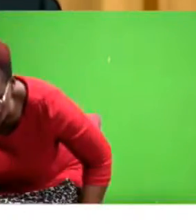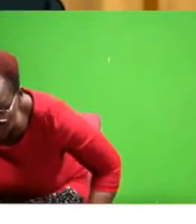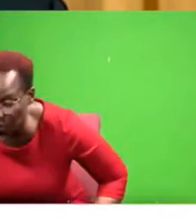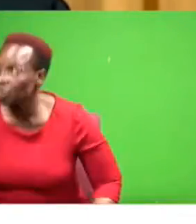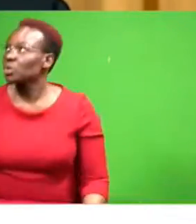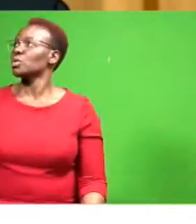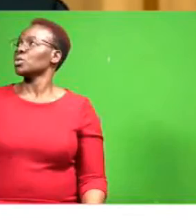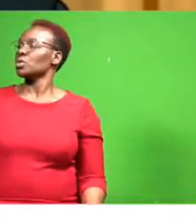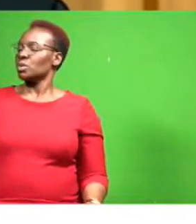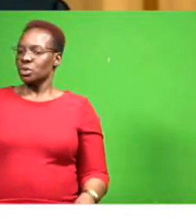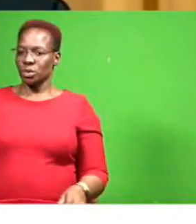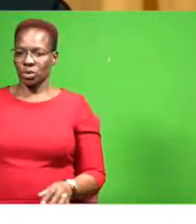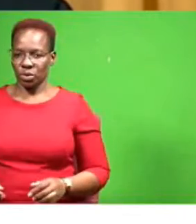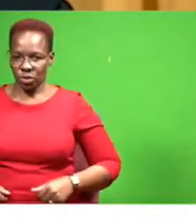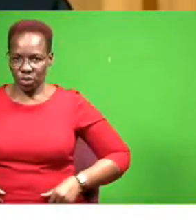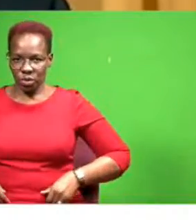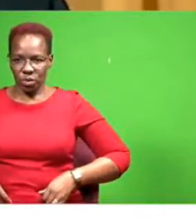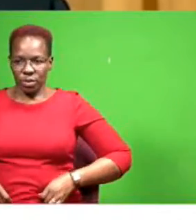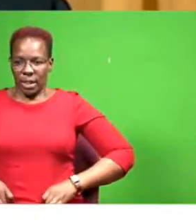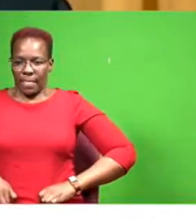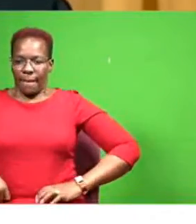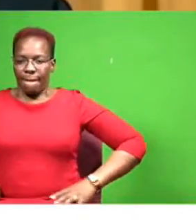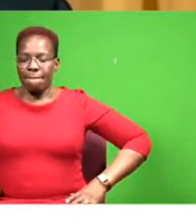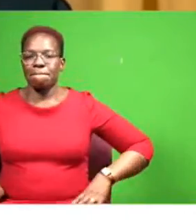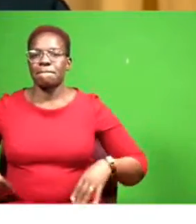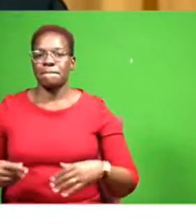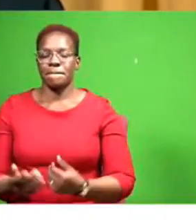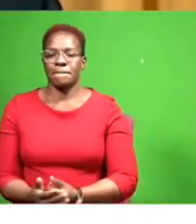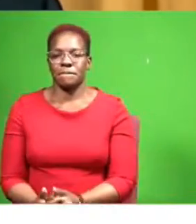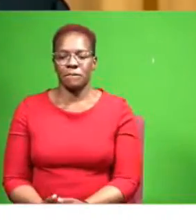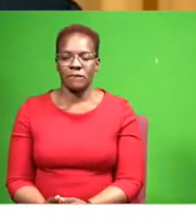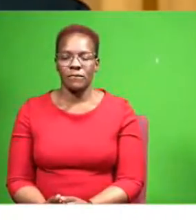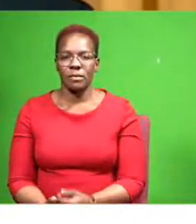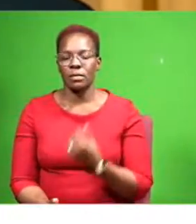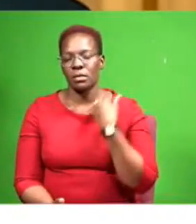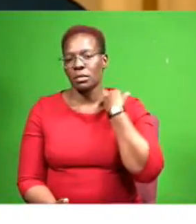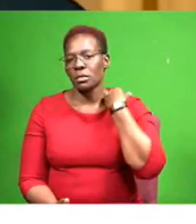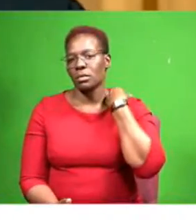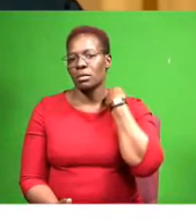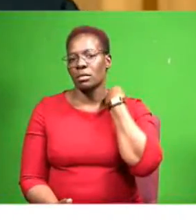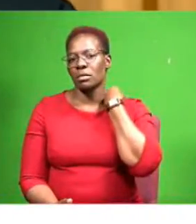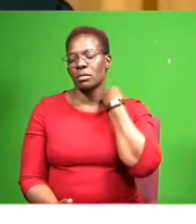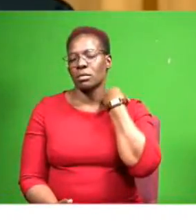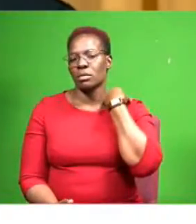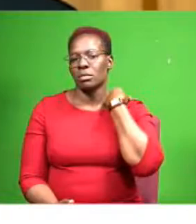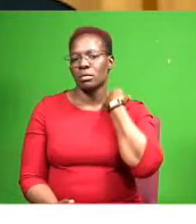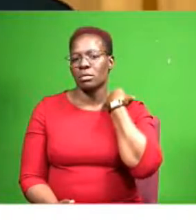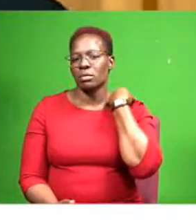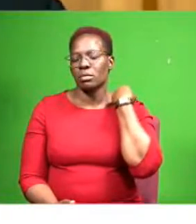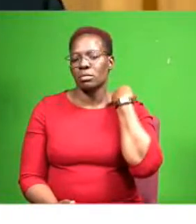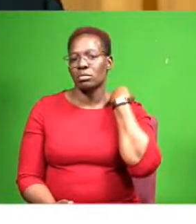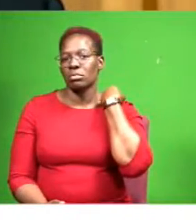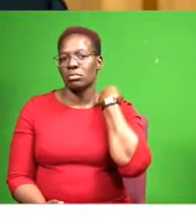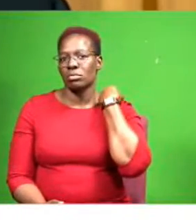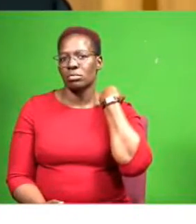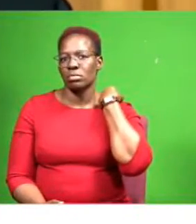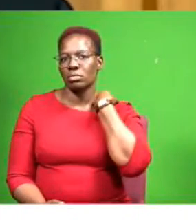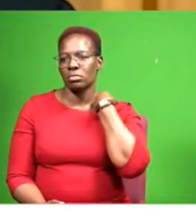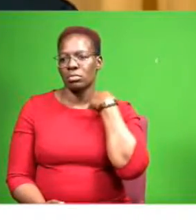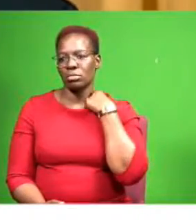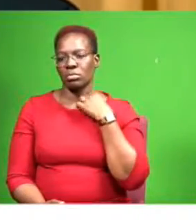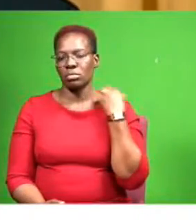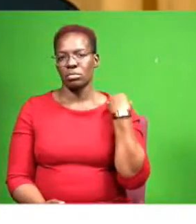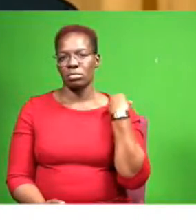The consolidated appeals before us arise from consolidated petitions that were filed in the High Court challenging